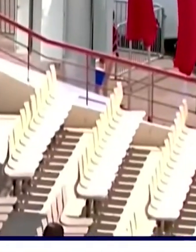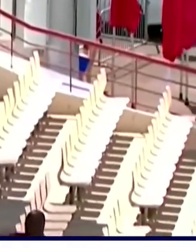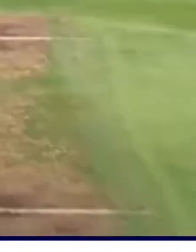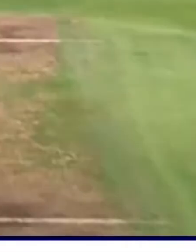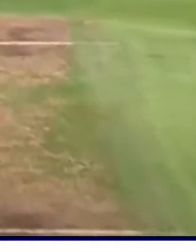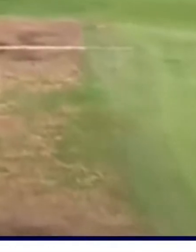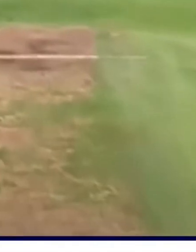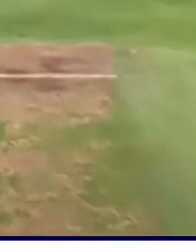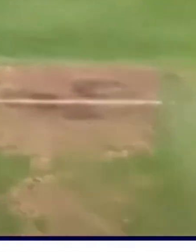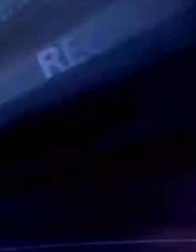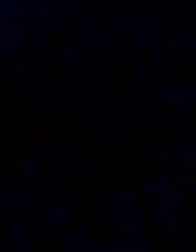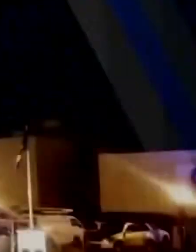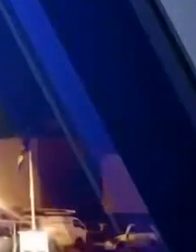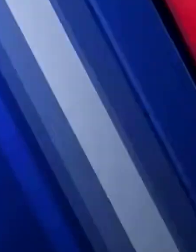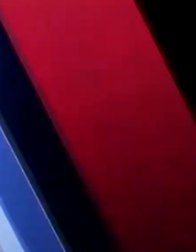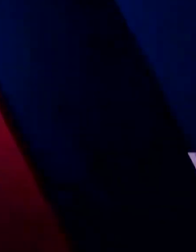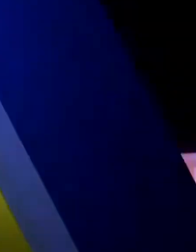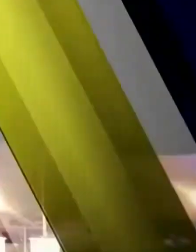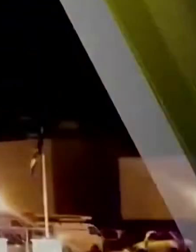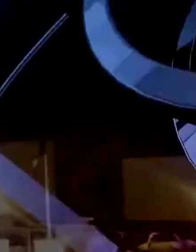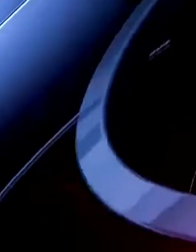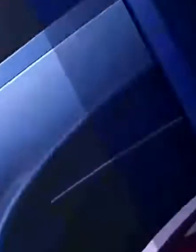TKR.